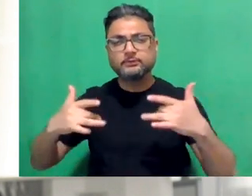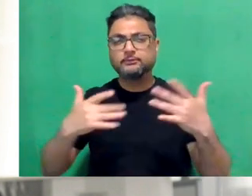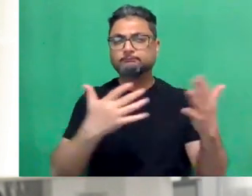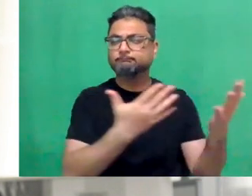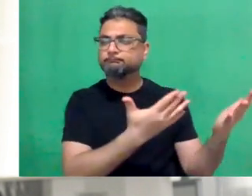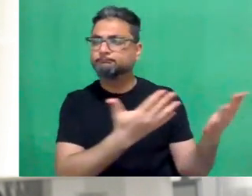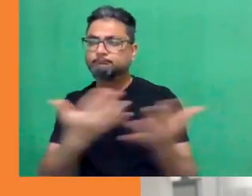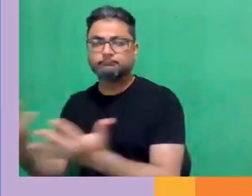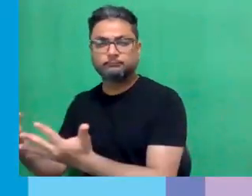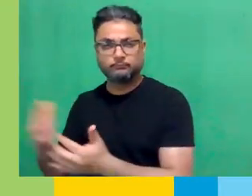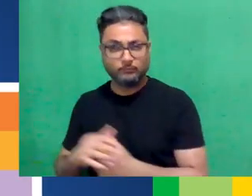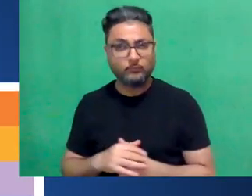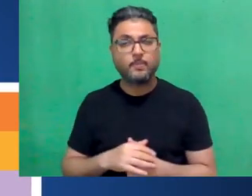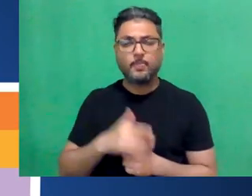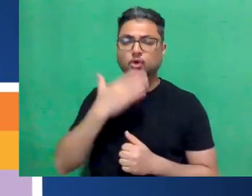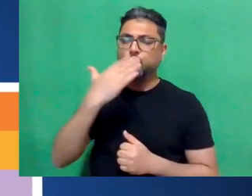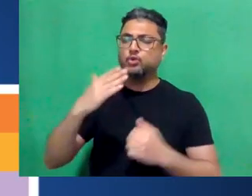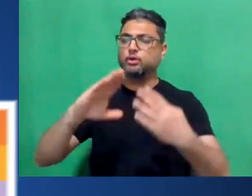Brown community.